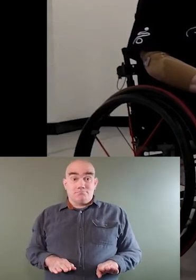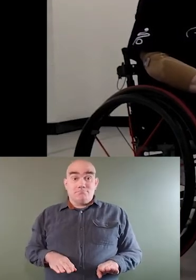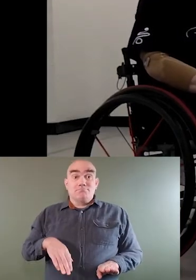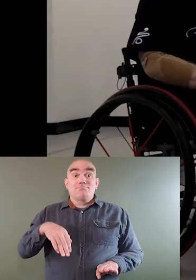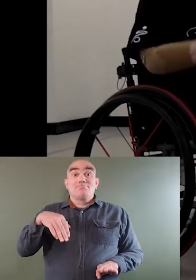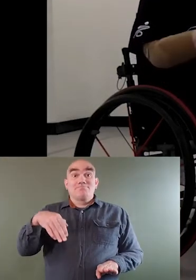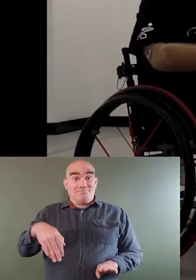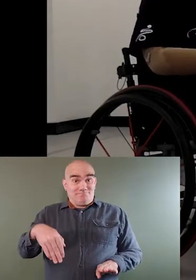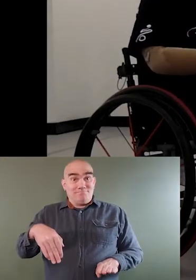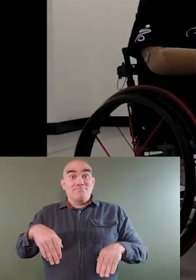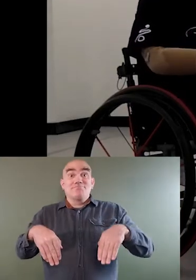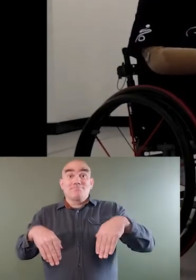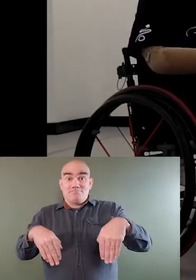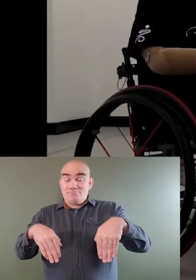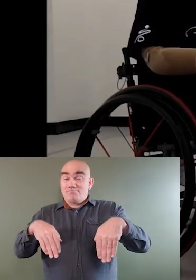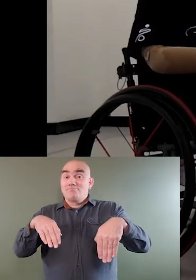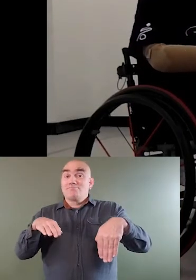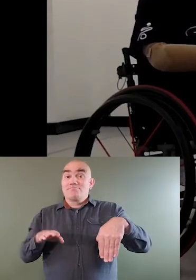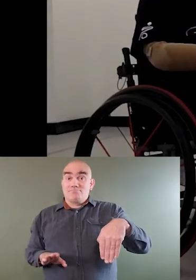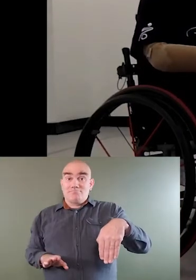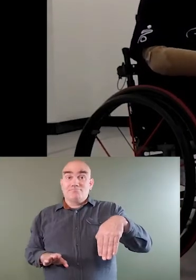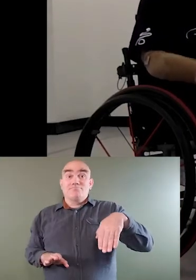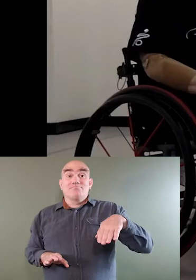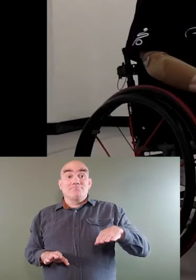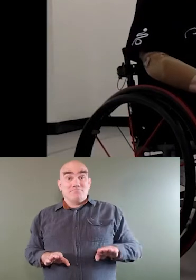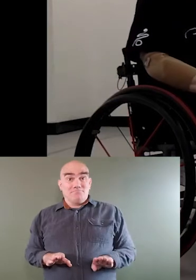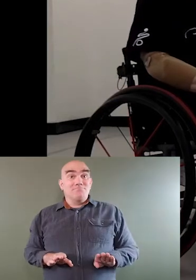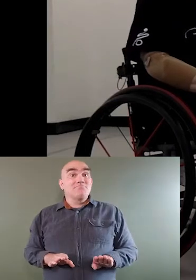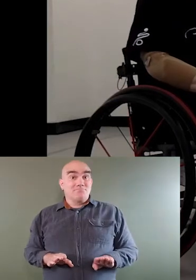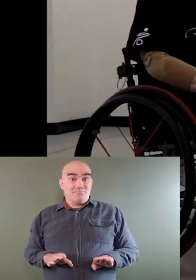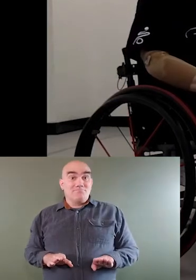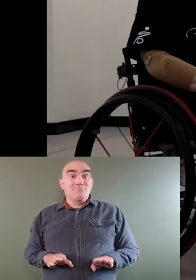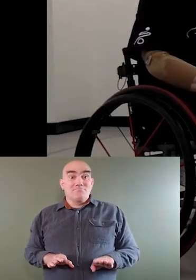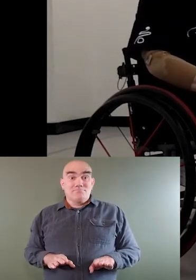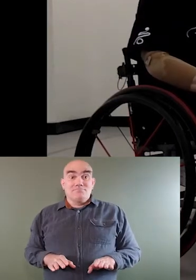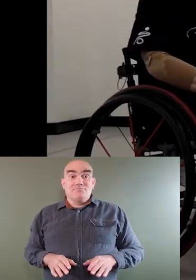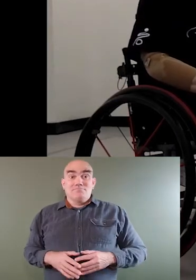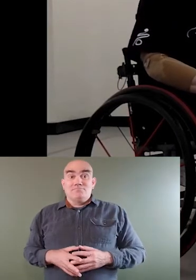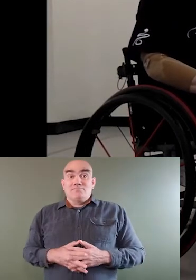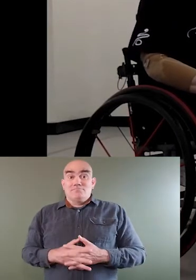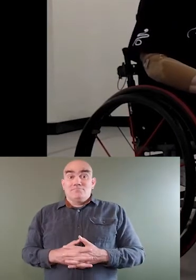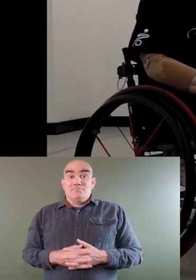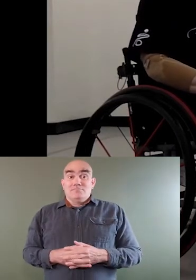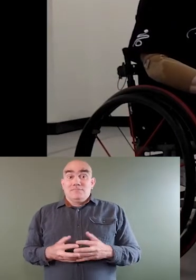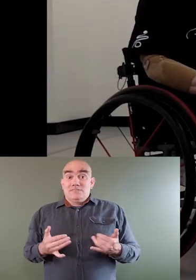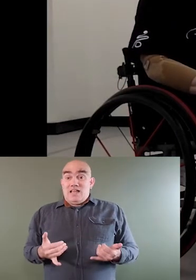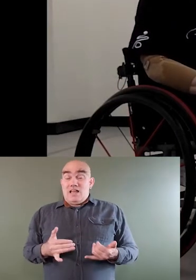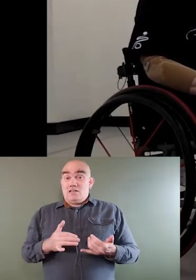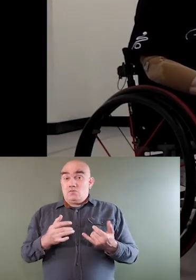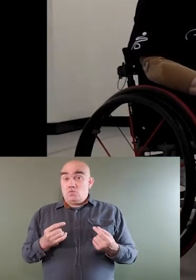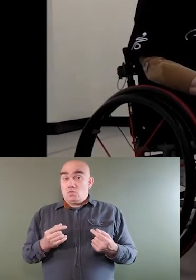left. One more. Right, left, right, left. Nice. You begin now with your